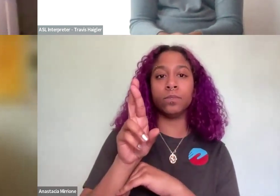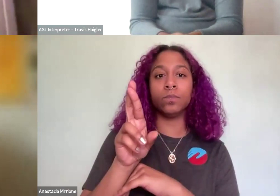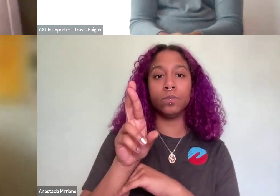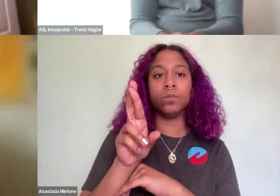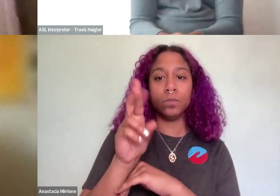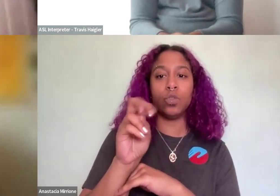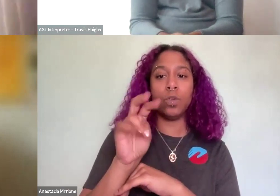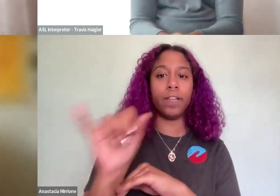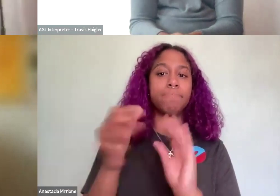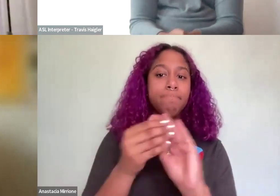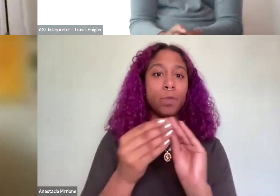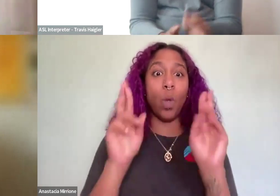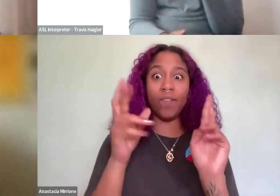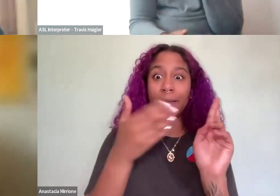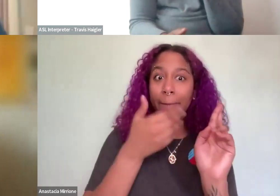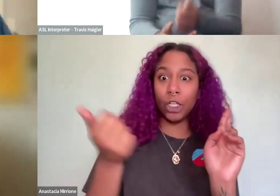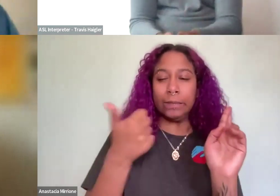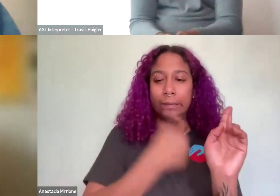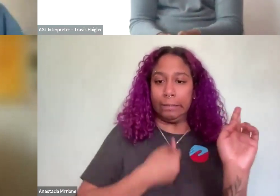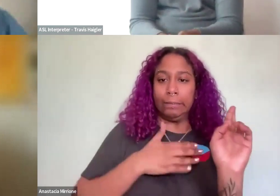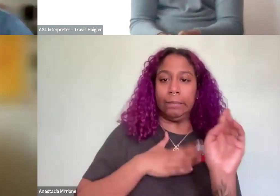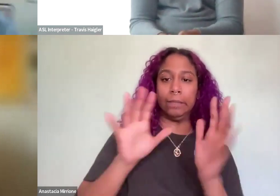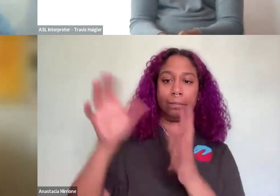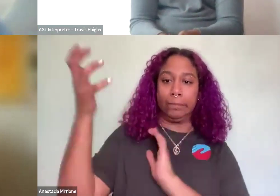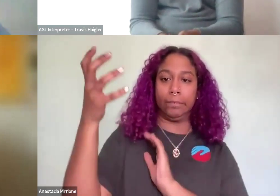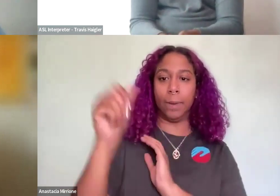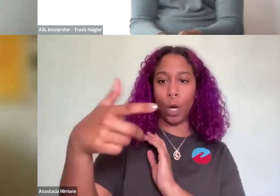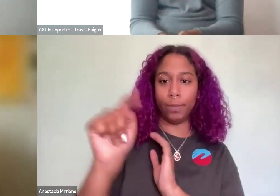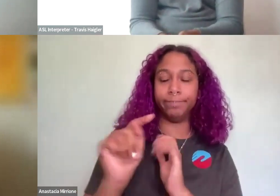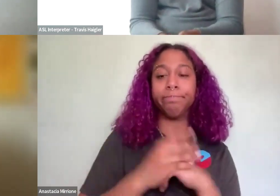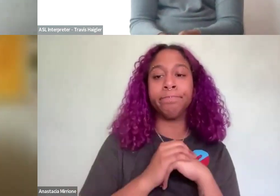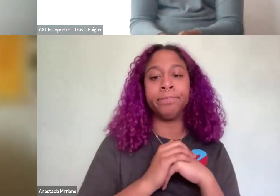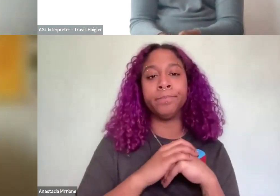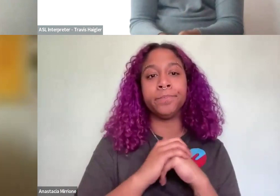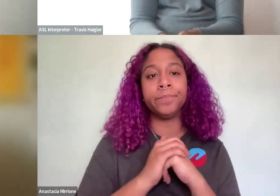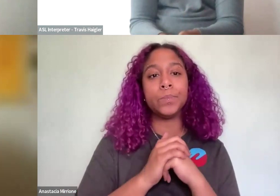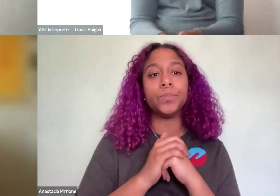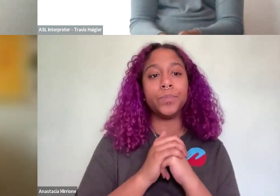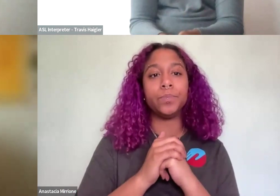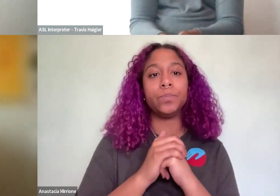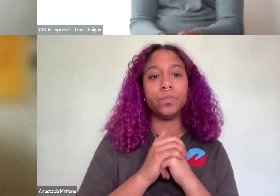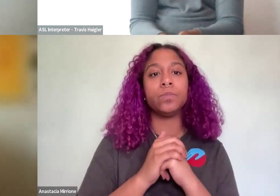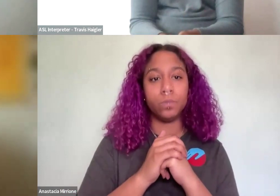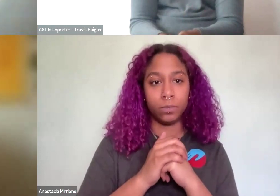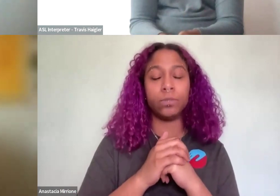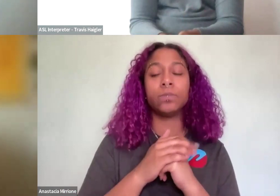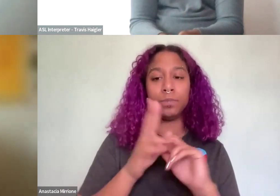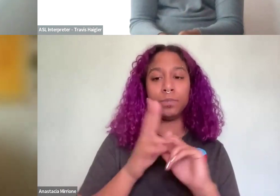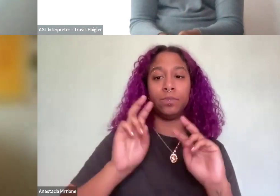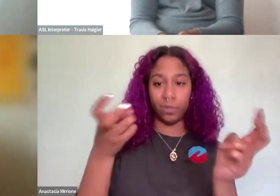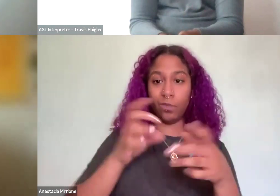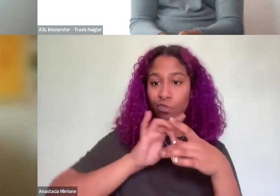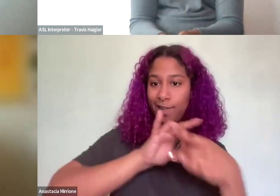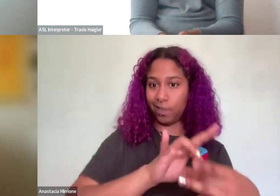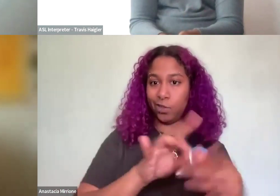if it's a little better here, and forgive my messy apartment. All right. So on the topic of book